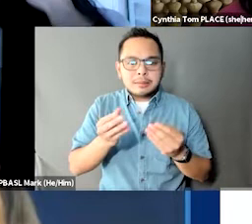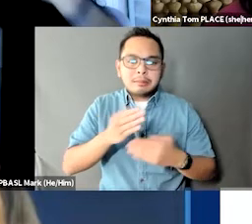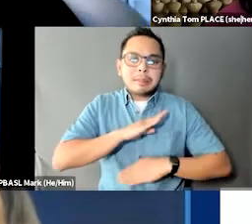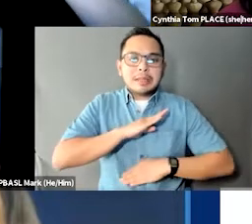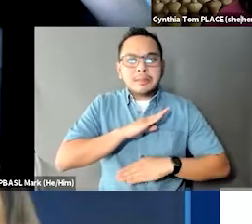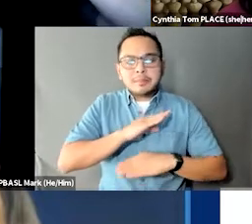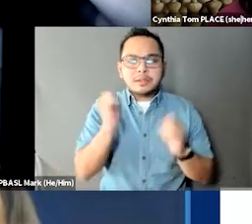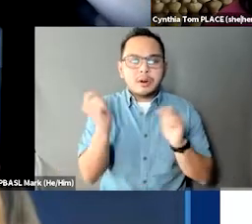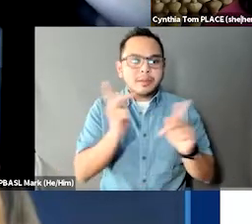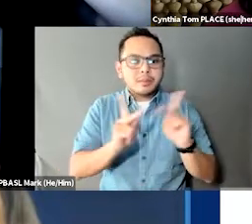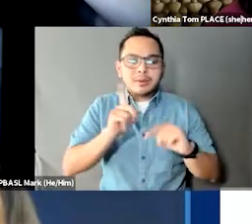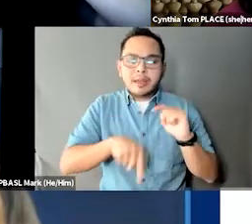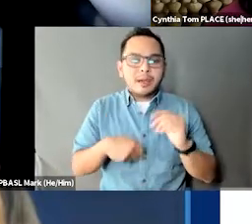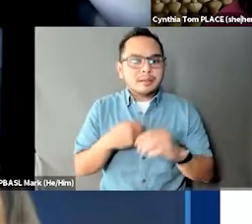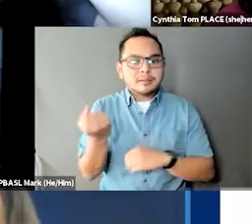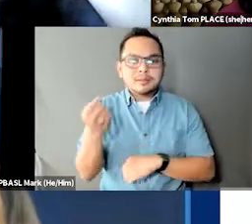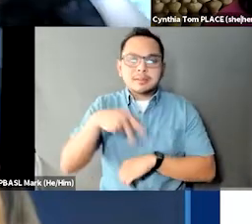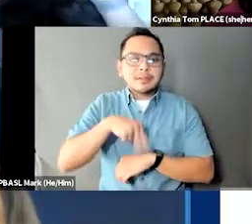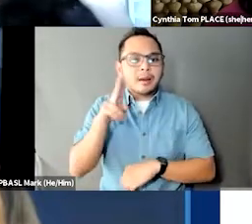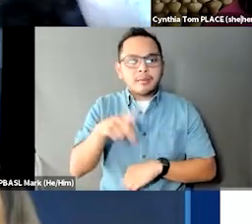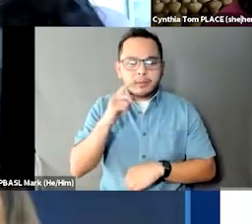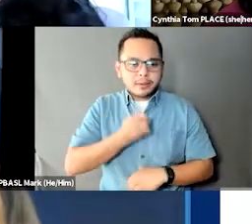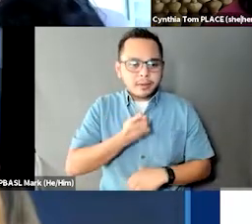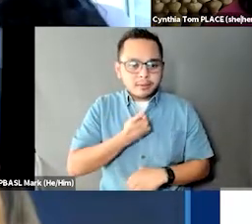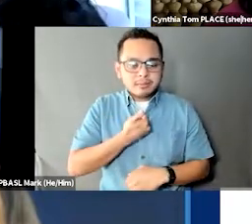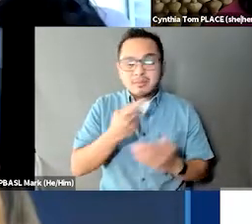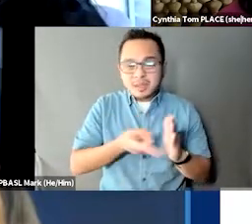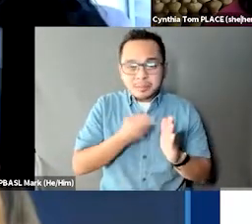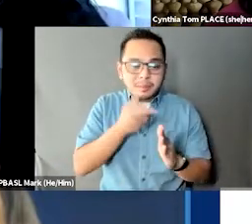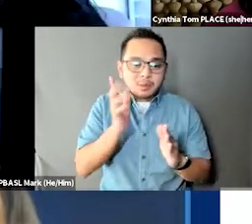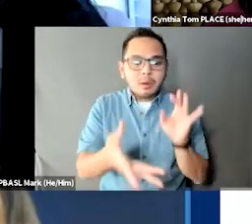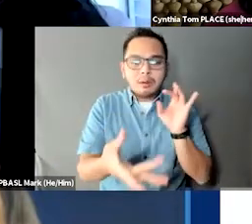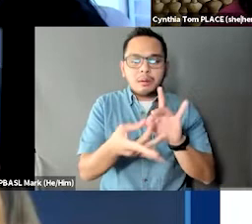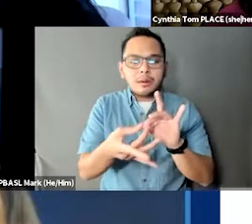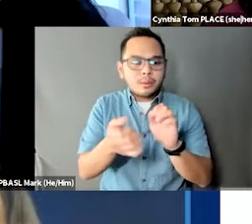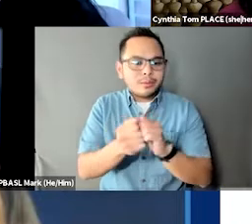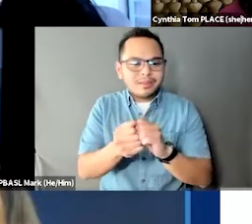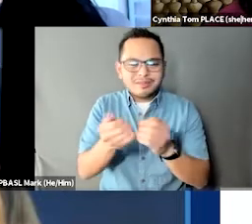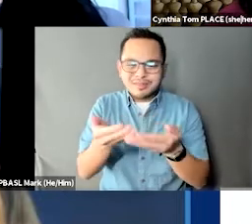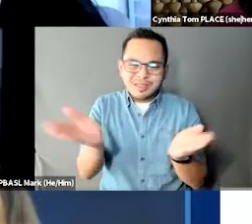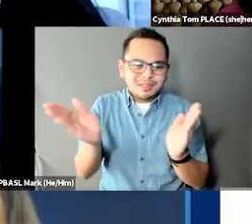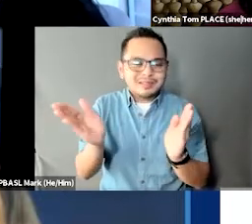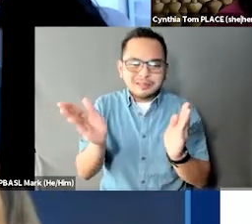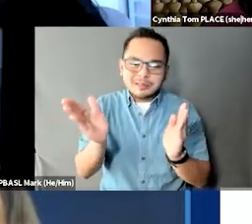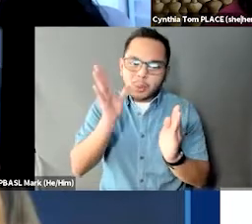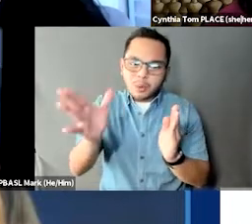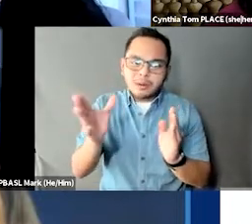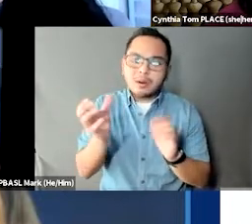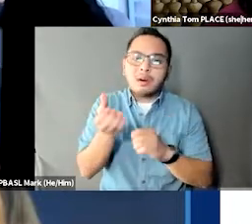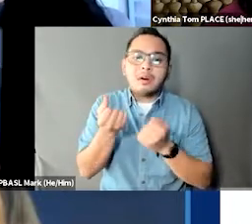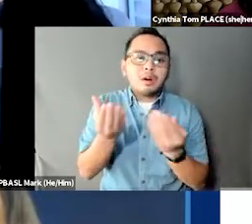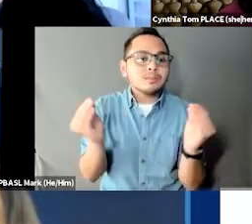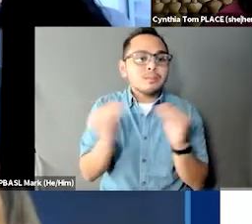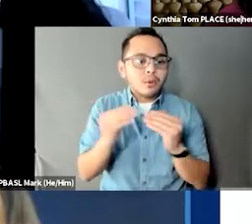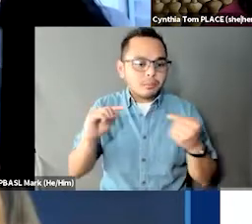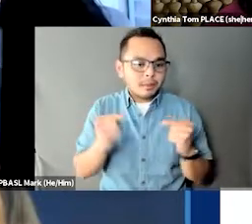ourselves. And sometimes it'll compel us to build those unhealthy relationships or connections to those that inflict pain upon us. And